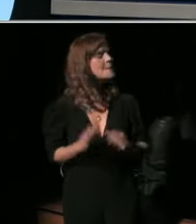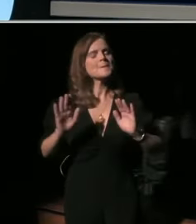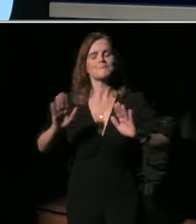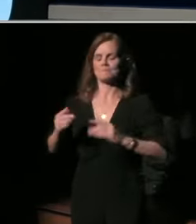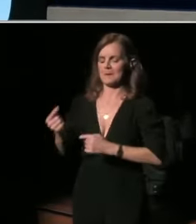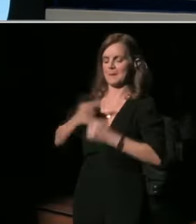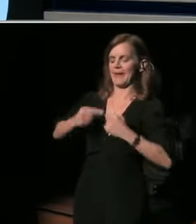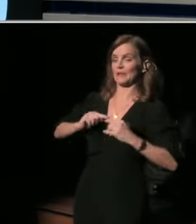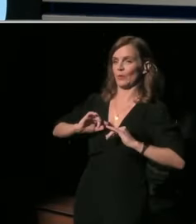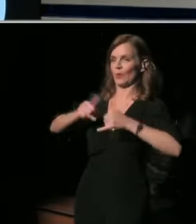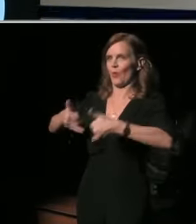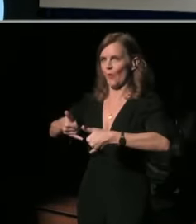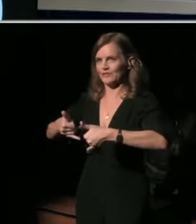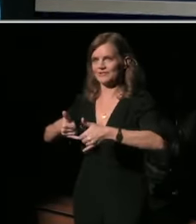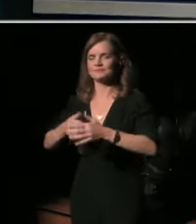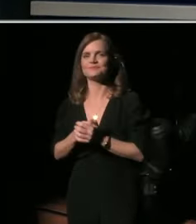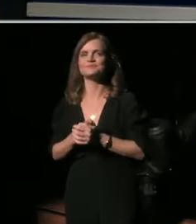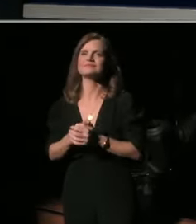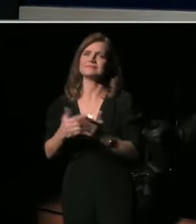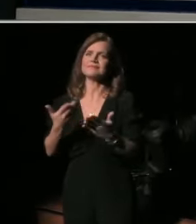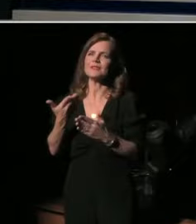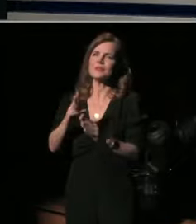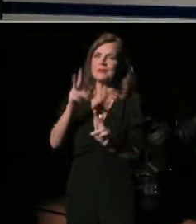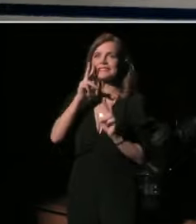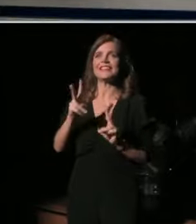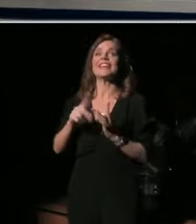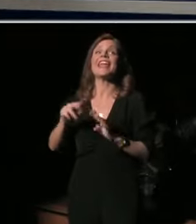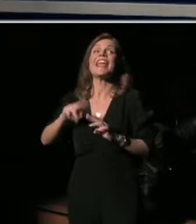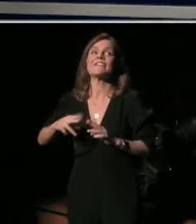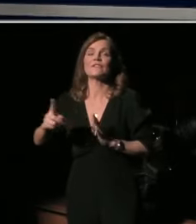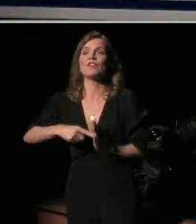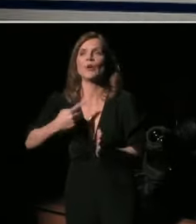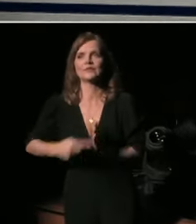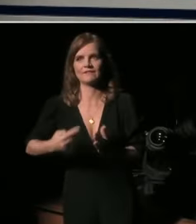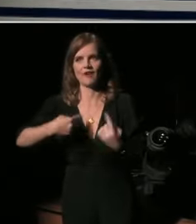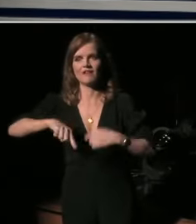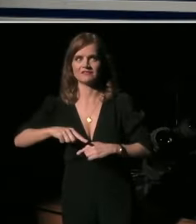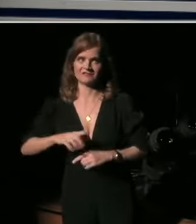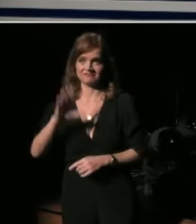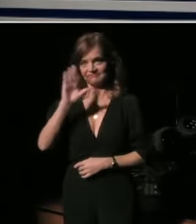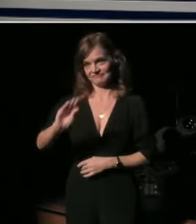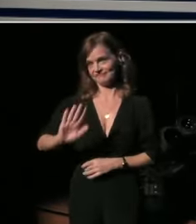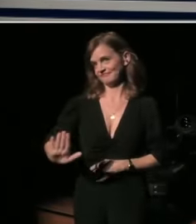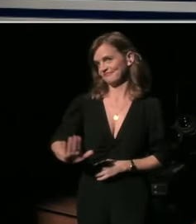Okay, let's go back to the awards now. Let's go back to the awards. You've seen the preview of what it would have been if people would have voted for us. Yeah, just saying.